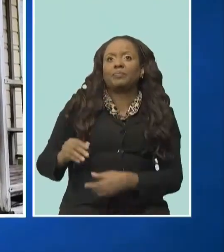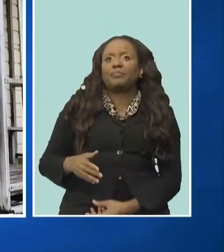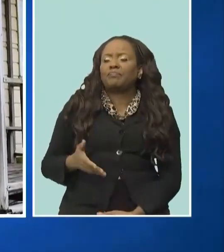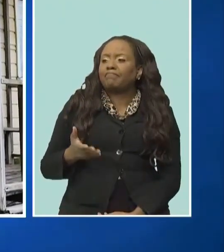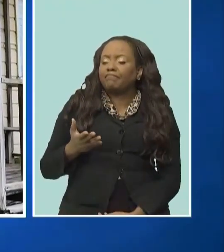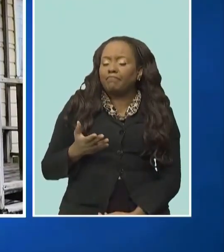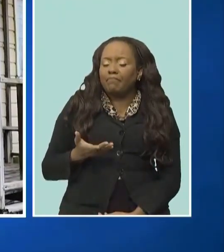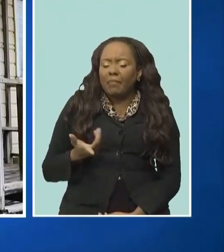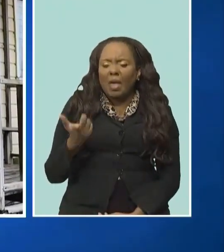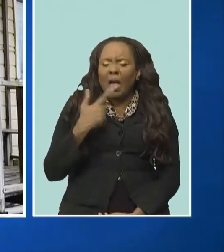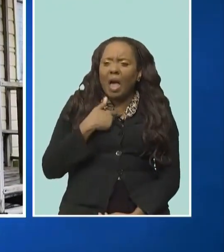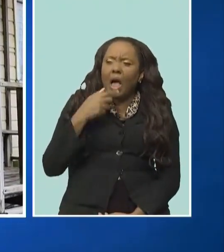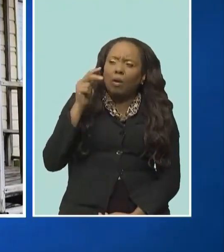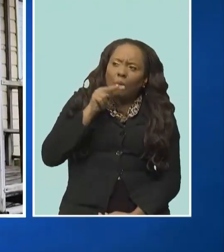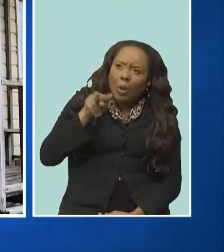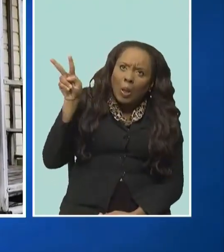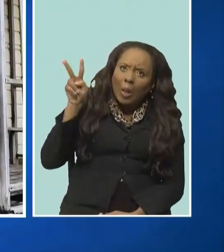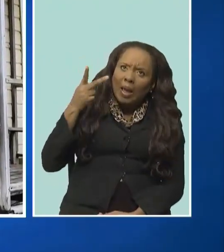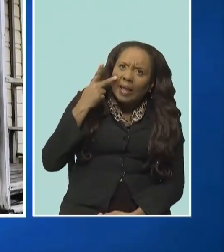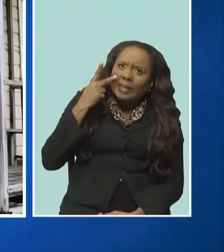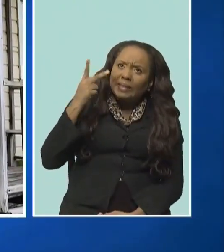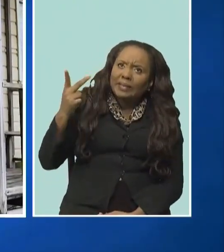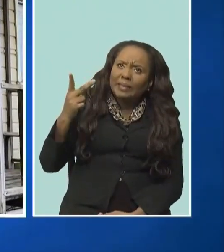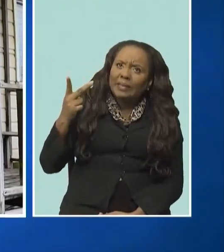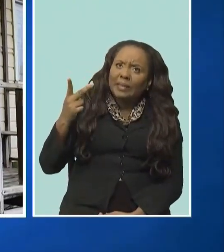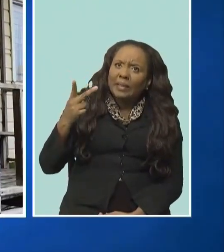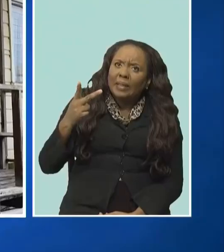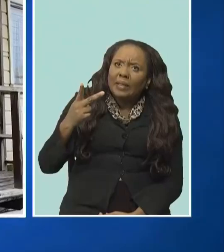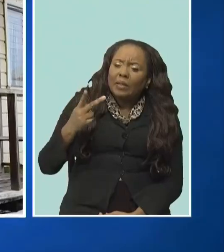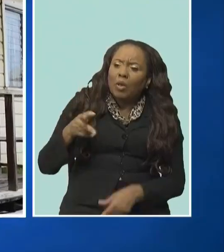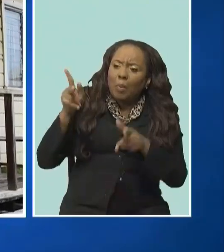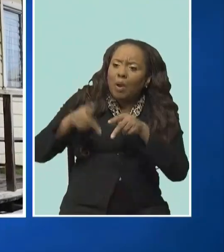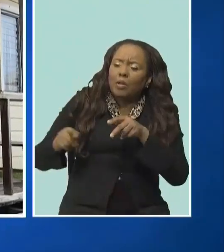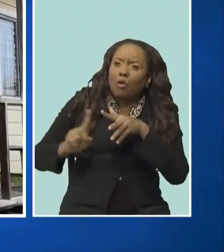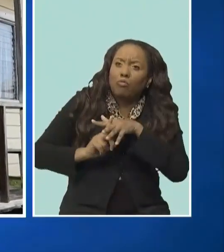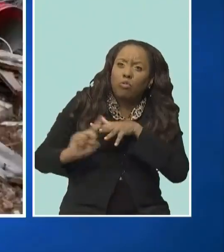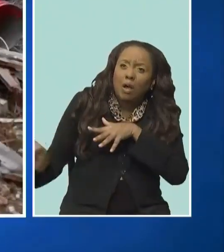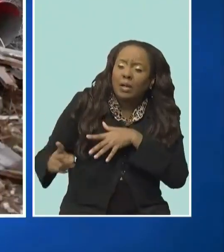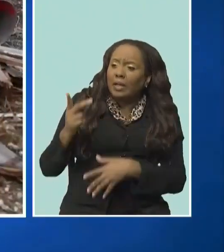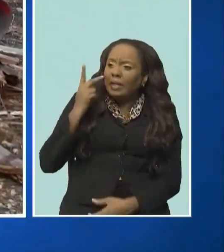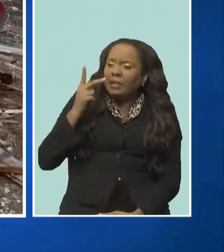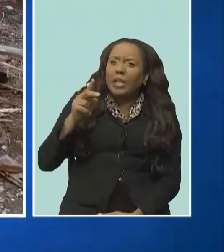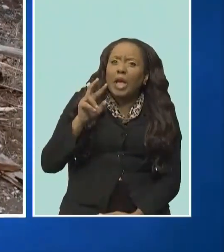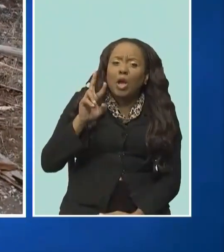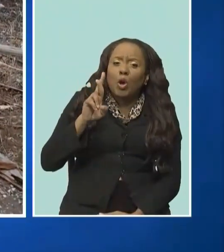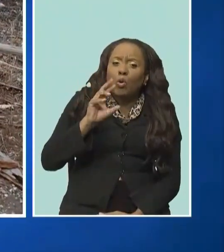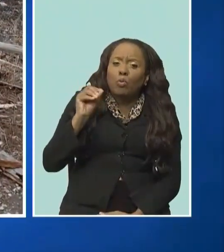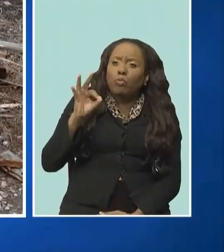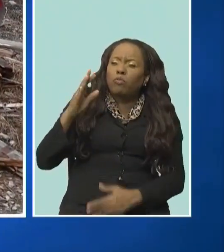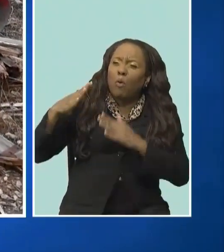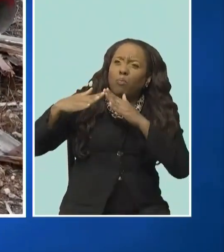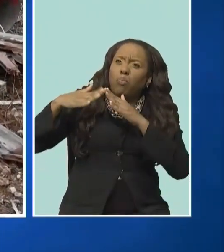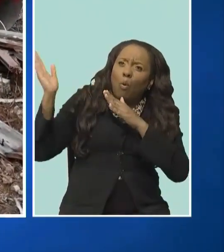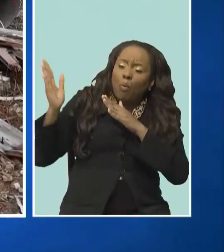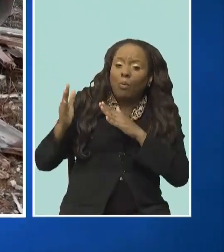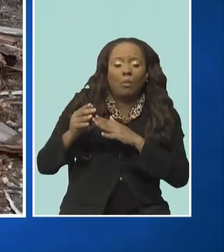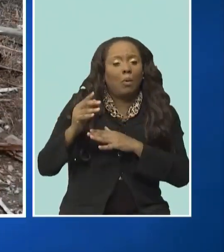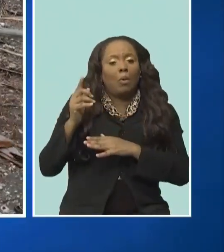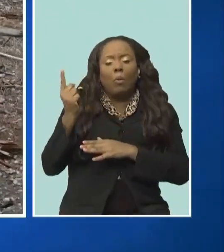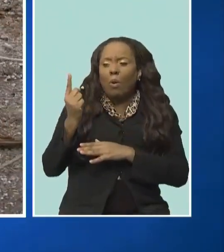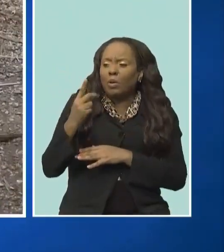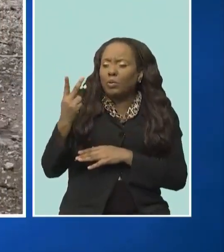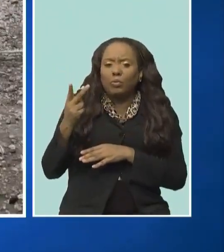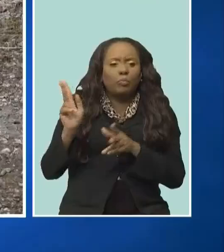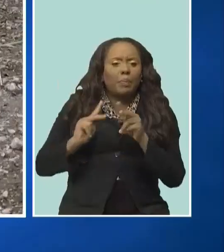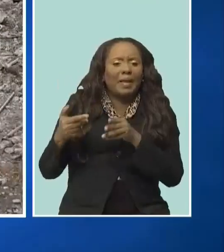see the brother then. I don't know if he went up there in that little garage, but I see he went in. I see the roof and everything. So when two neighbors come up, and we had to lay pounds